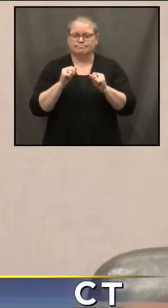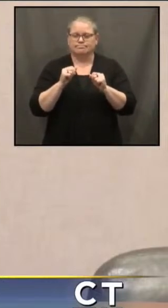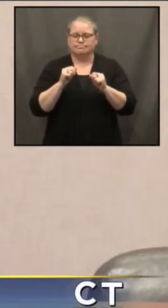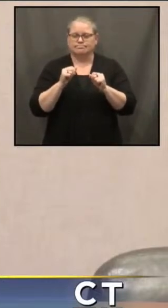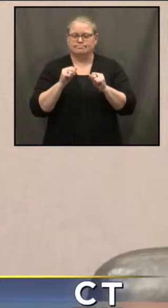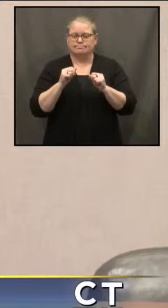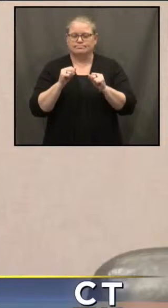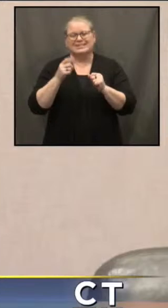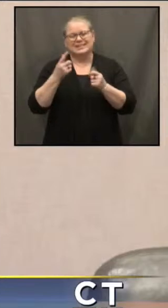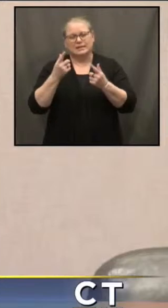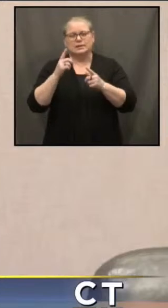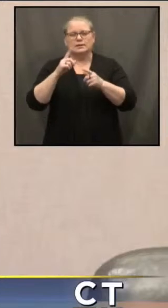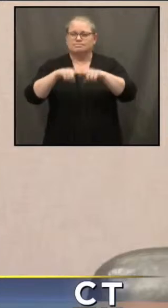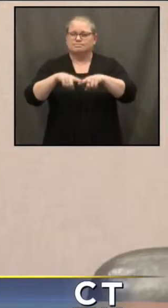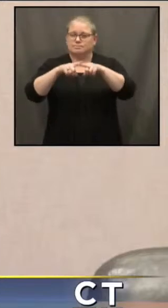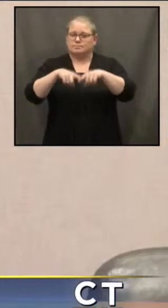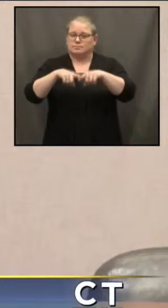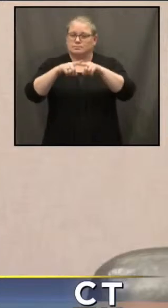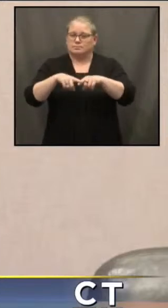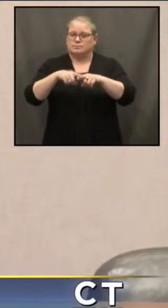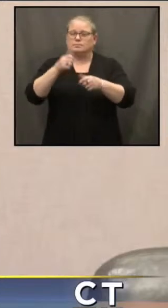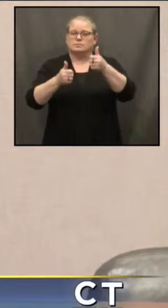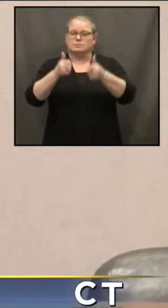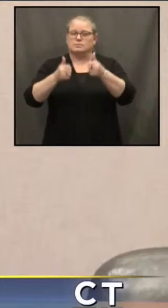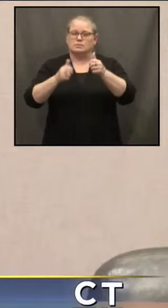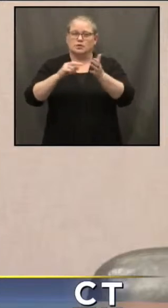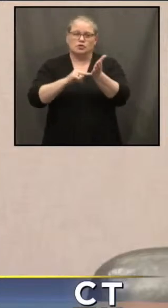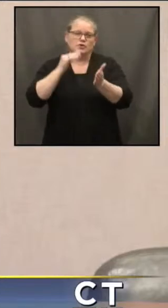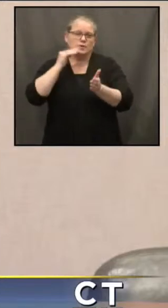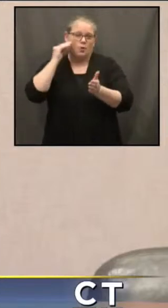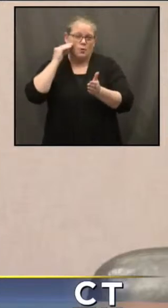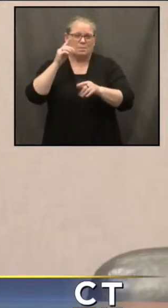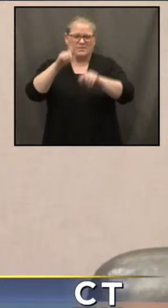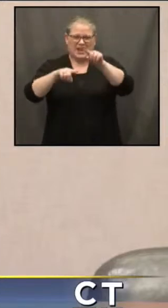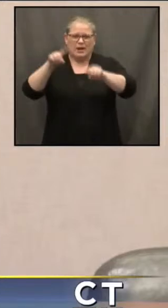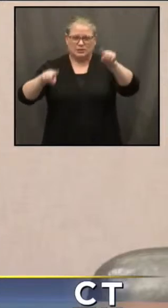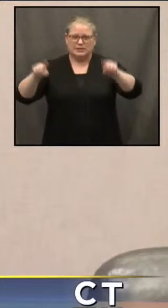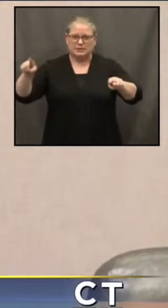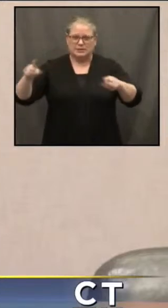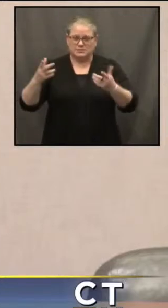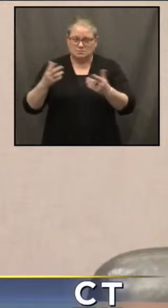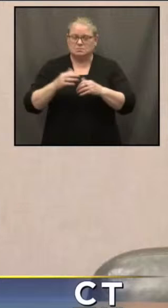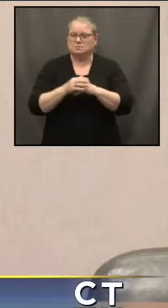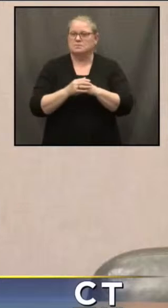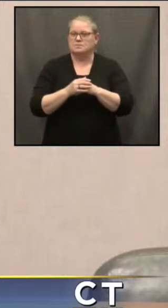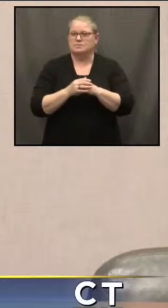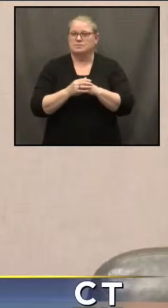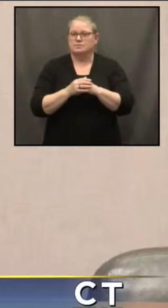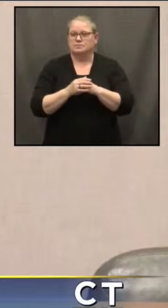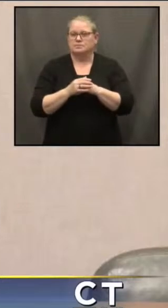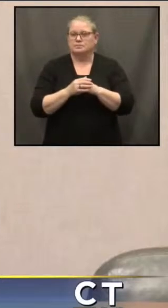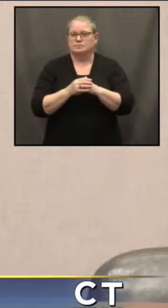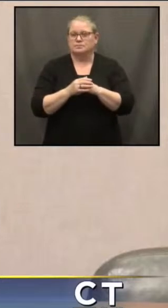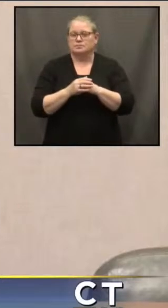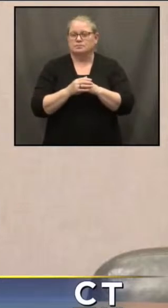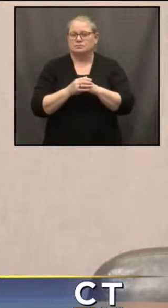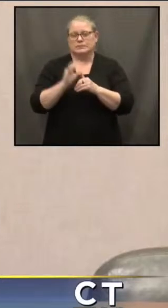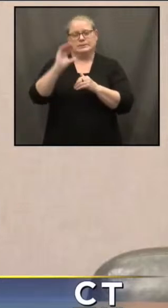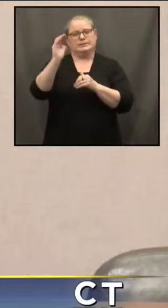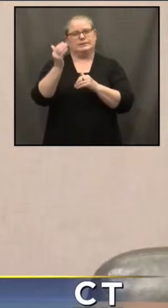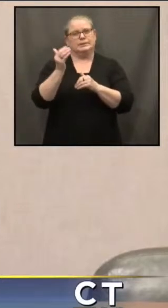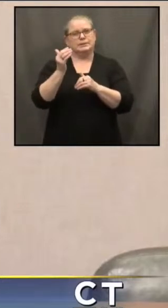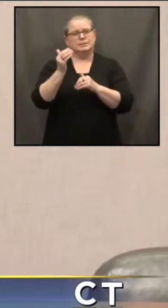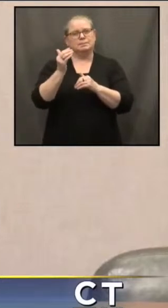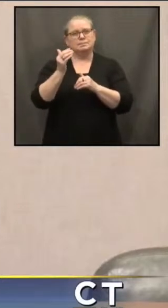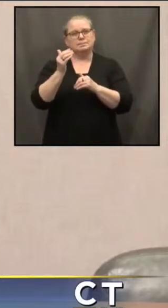it varies based on which home it's in, but overall, you know, I think that it's more like based on